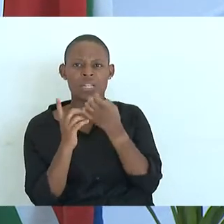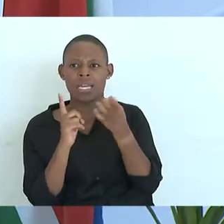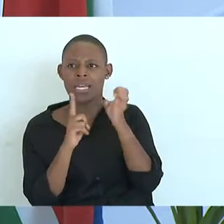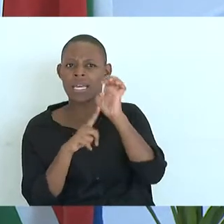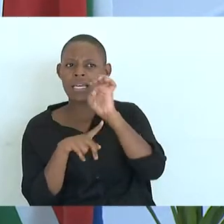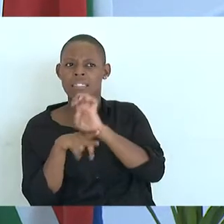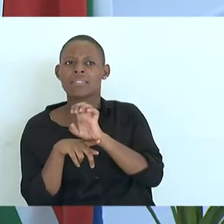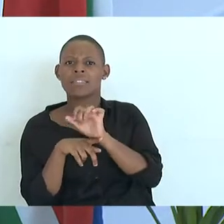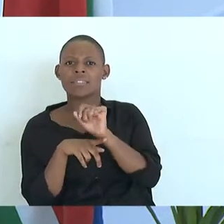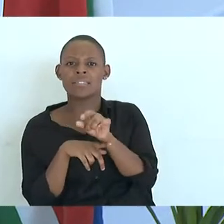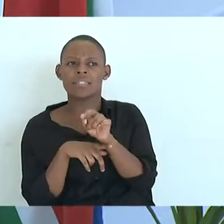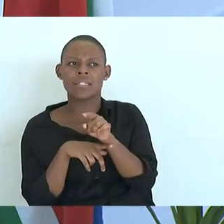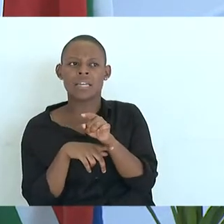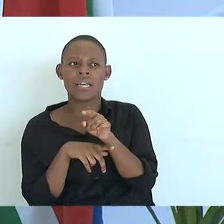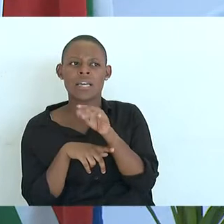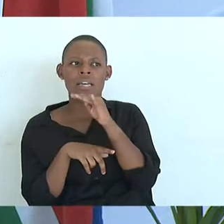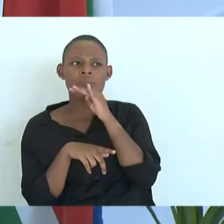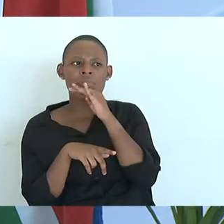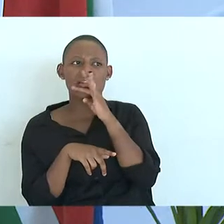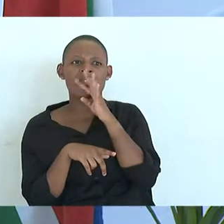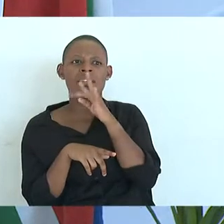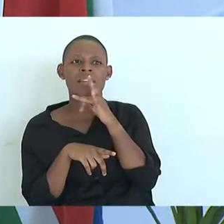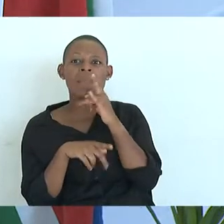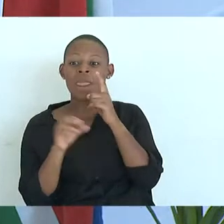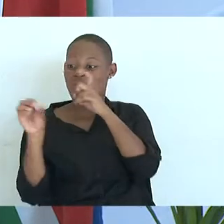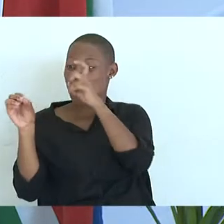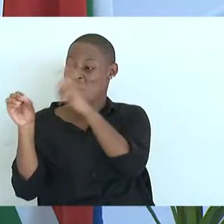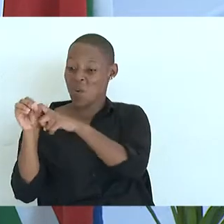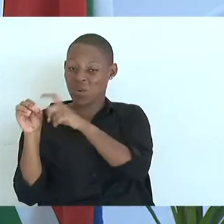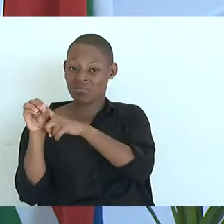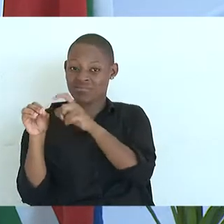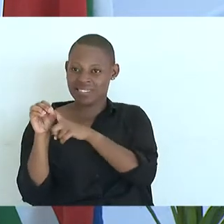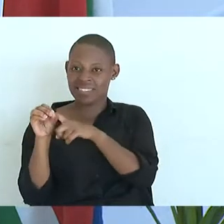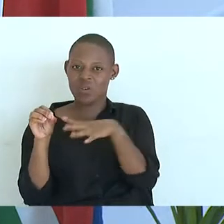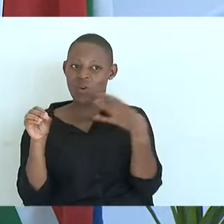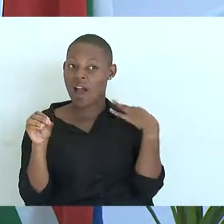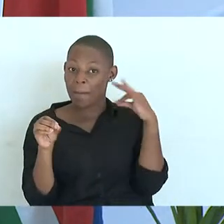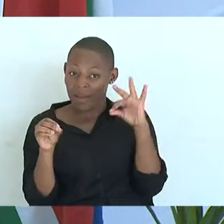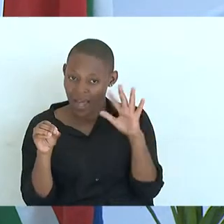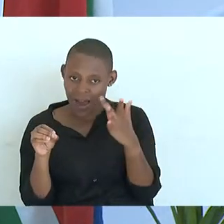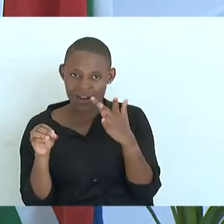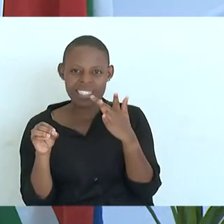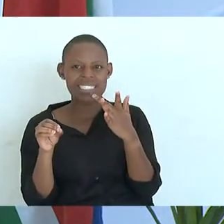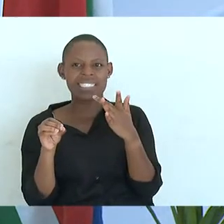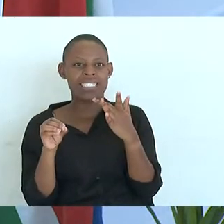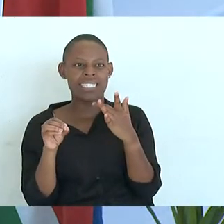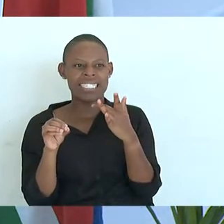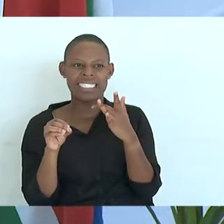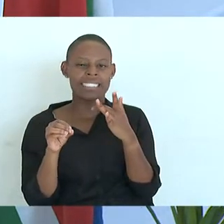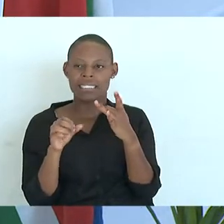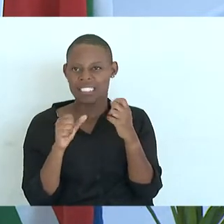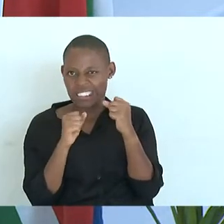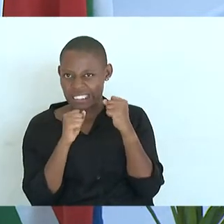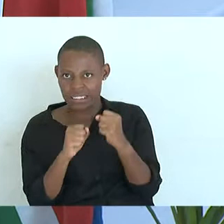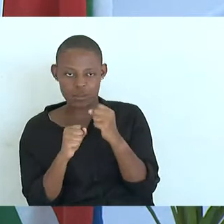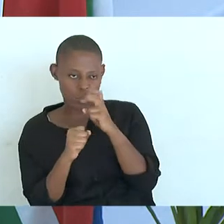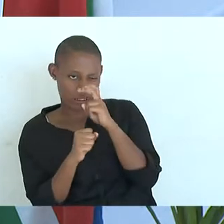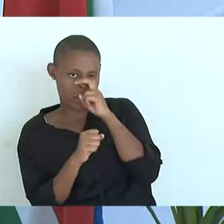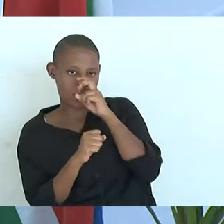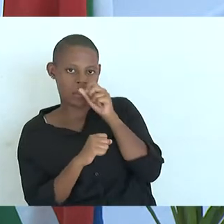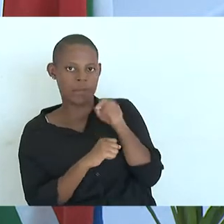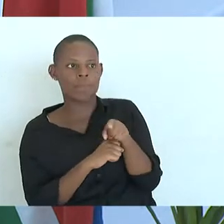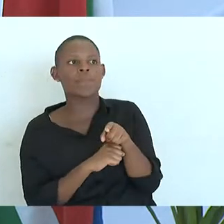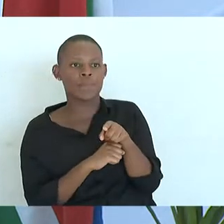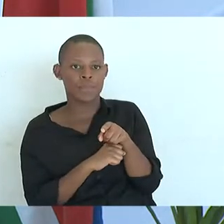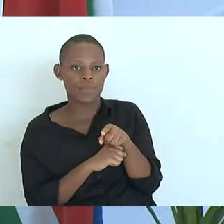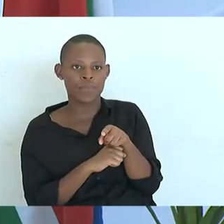ukuthi scope sibe tight. Kodwa ke ngisho ukuthi isuke laphi lento yokuthi singakwazi